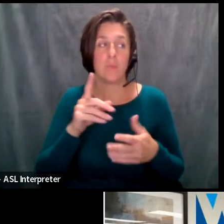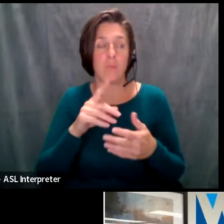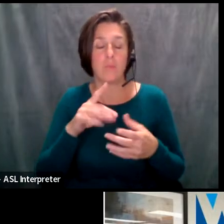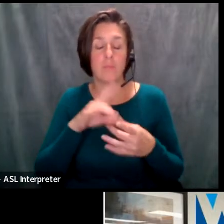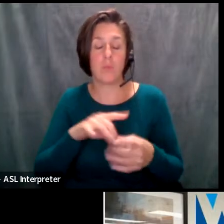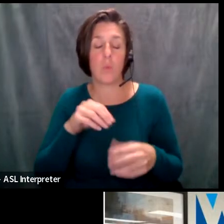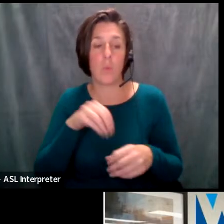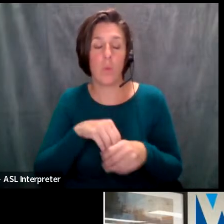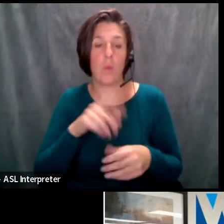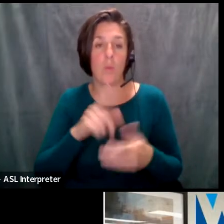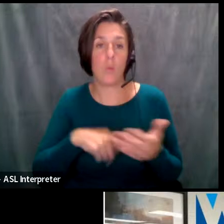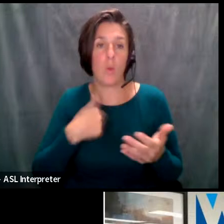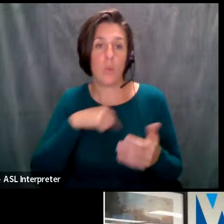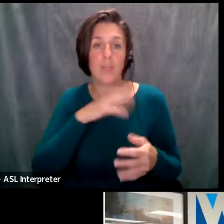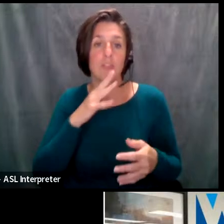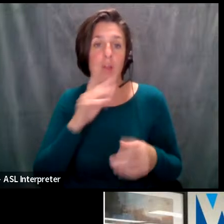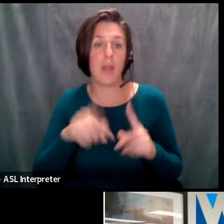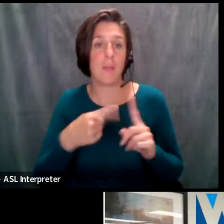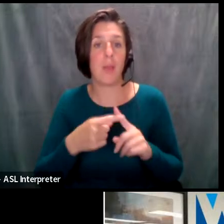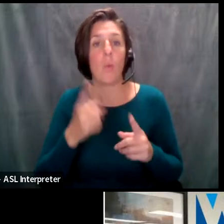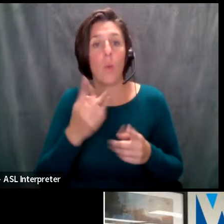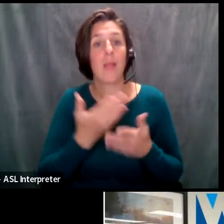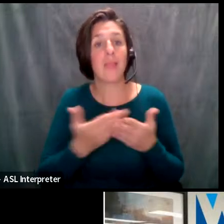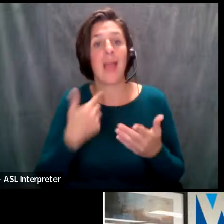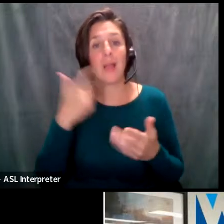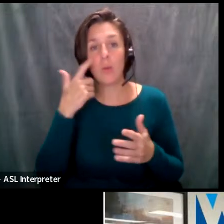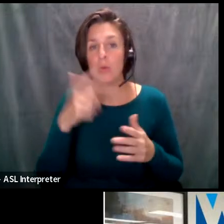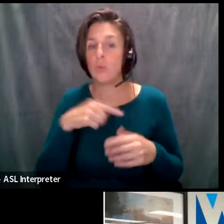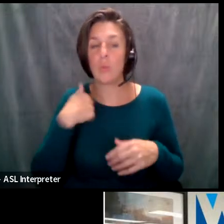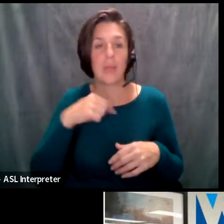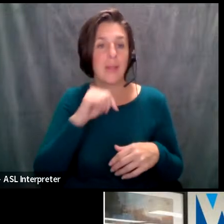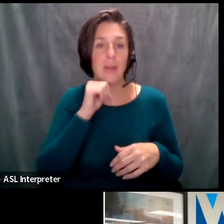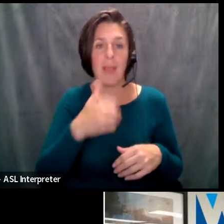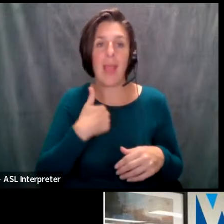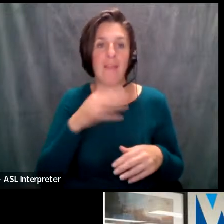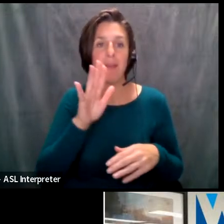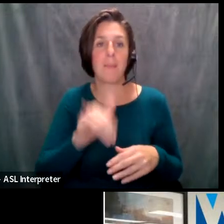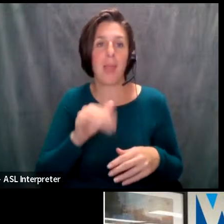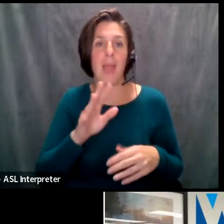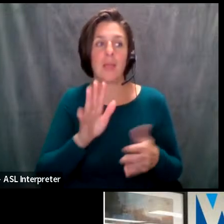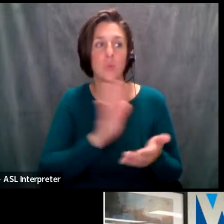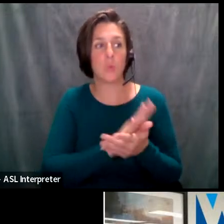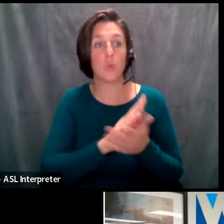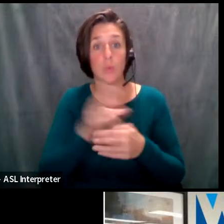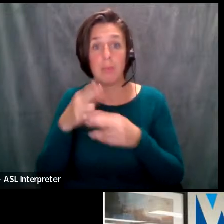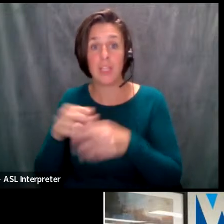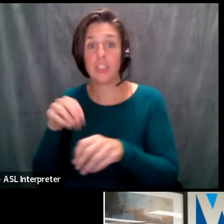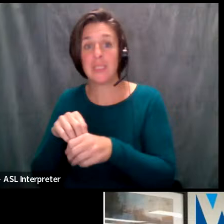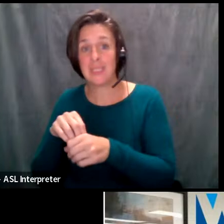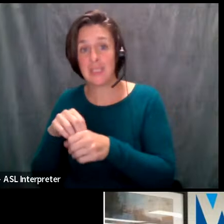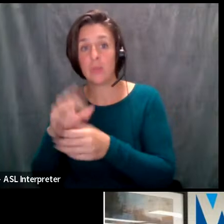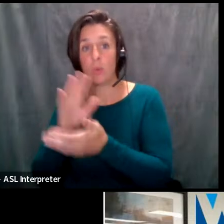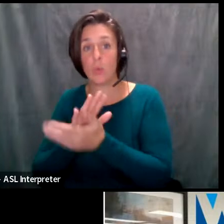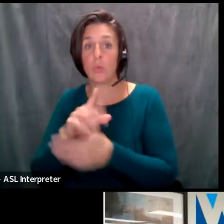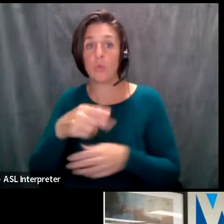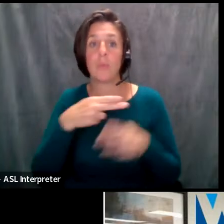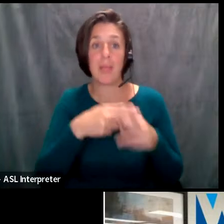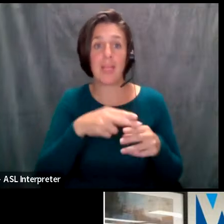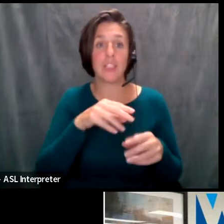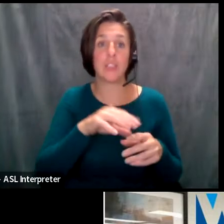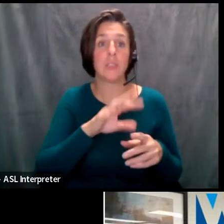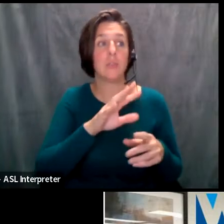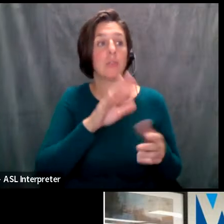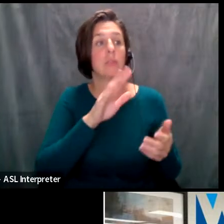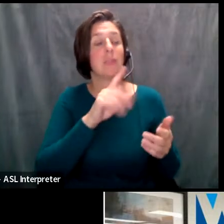noticed is we didn't have this by school. And you mentioned it in your talk. You said it has to do with culture. Yeah. It has to do with the school